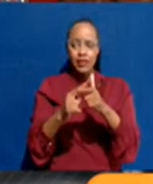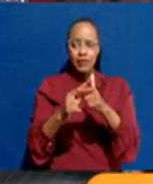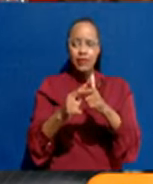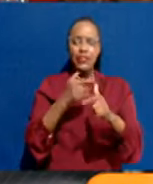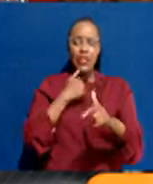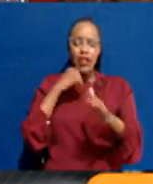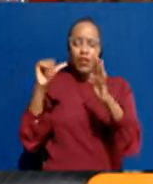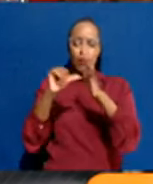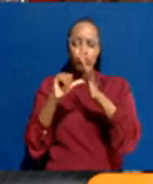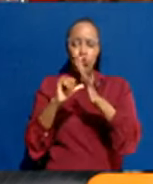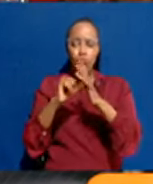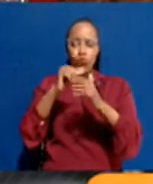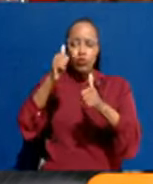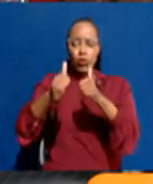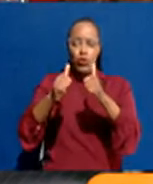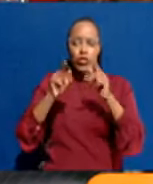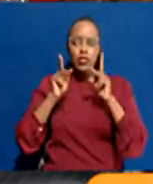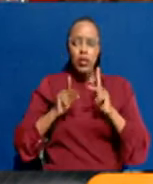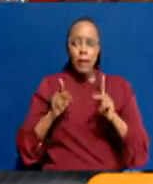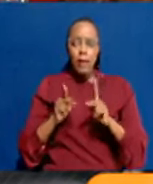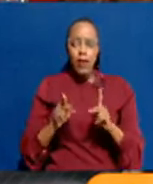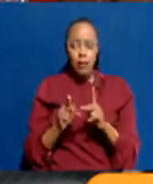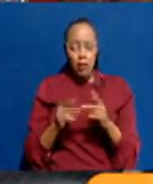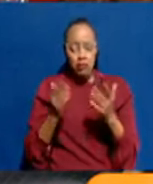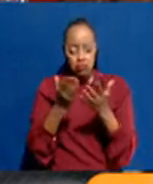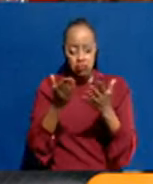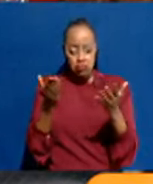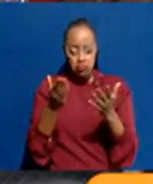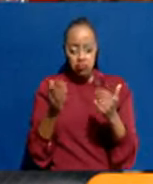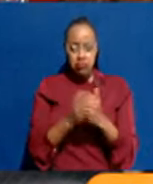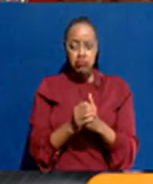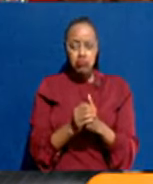There was a problem which, of course, people